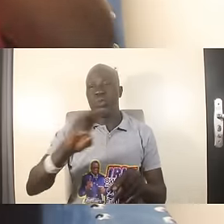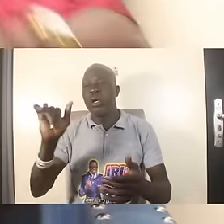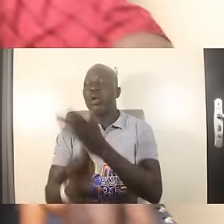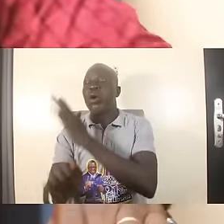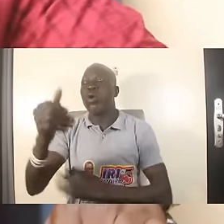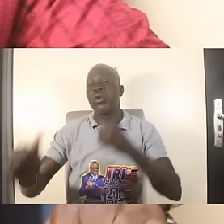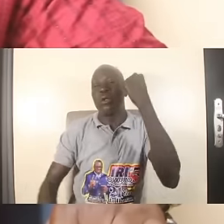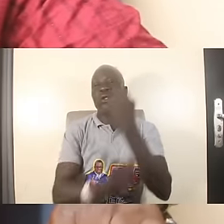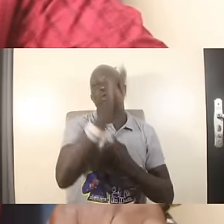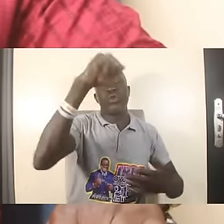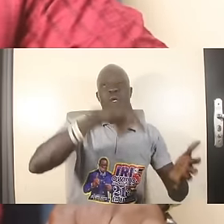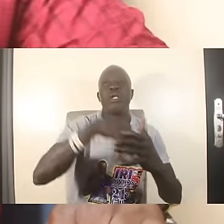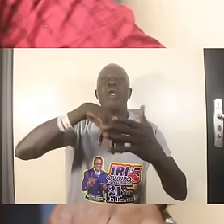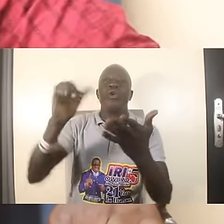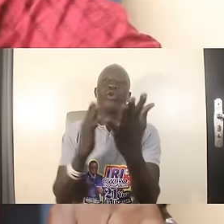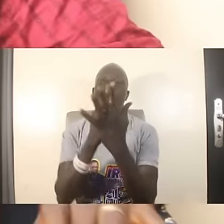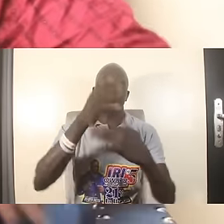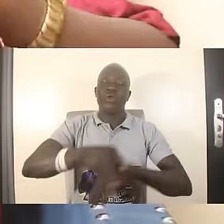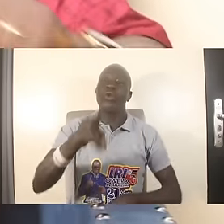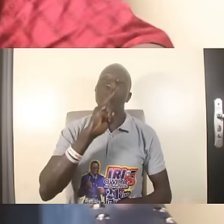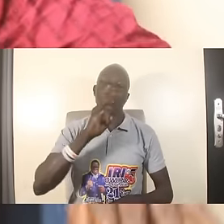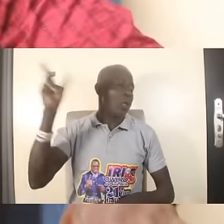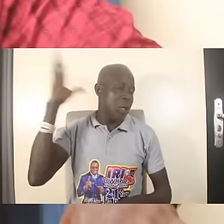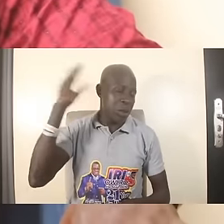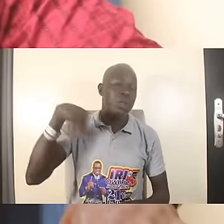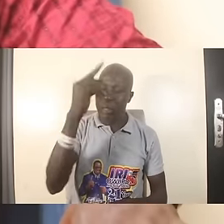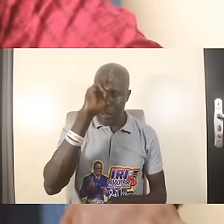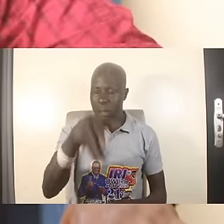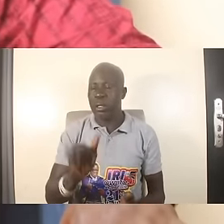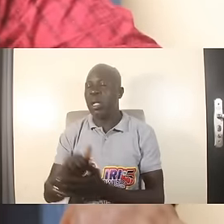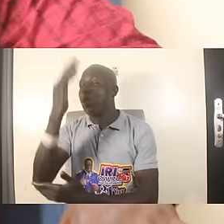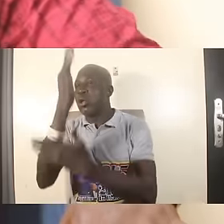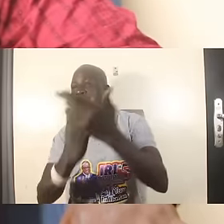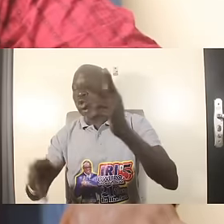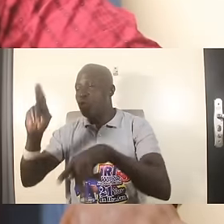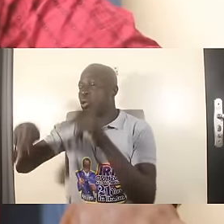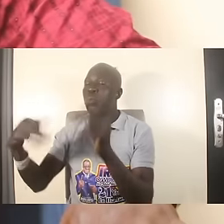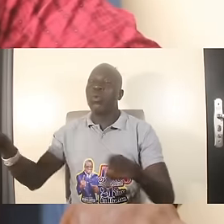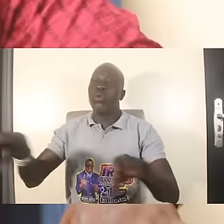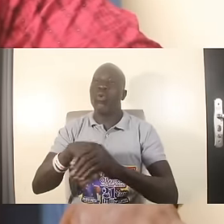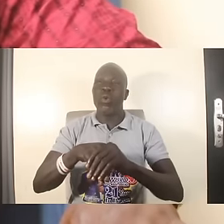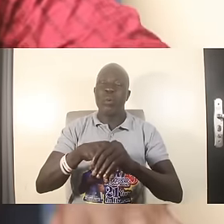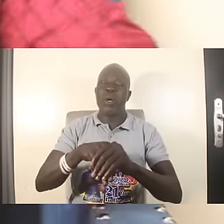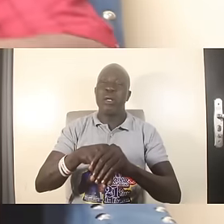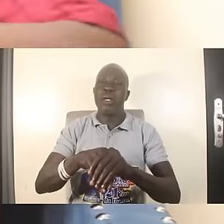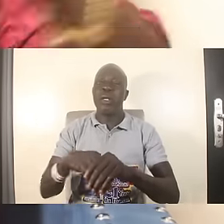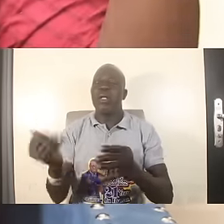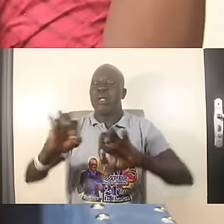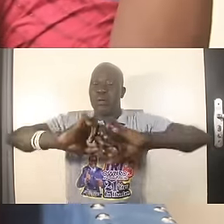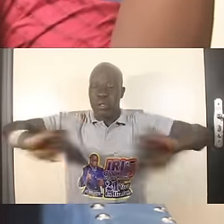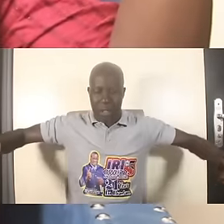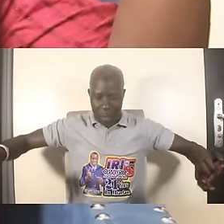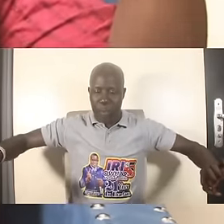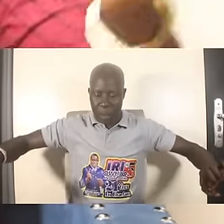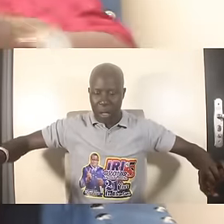the Lord wants to destroy. Through this water, listen to this. A lot of marriages that